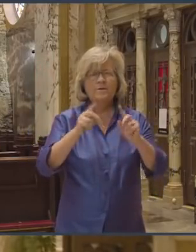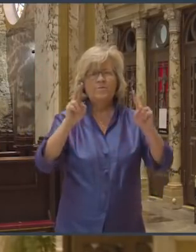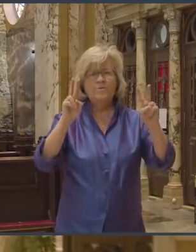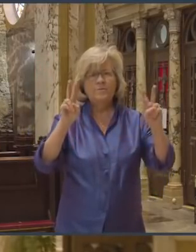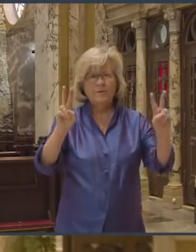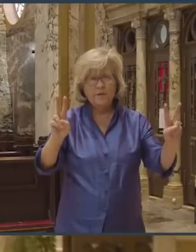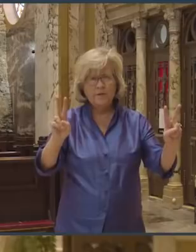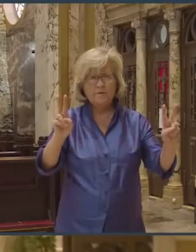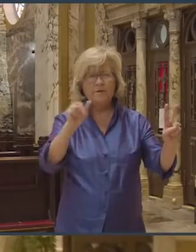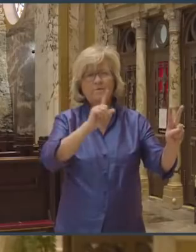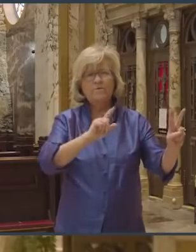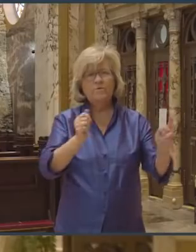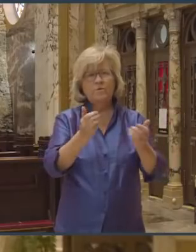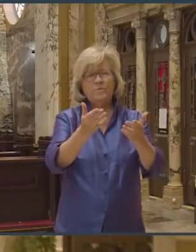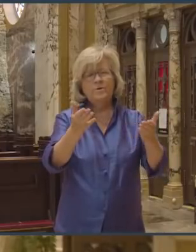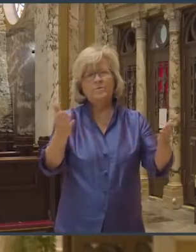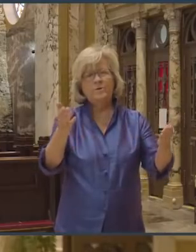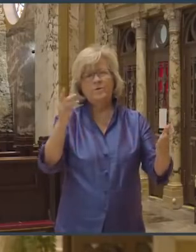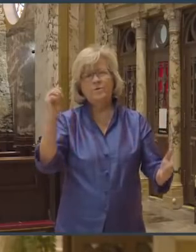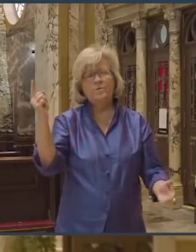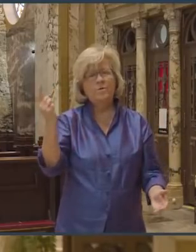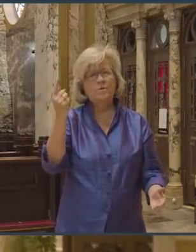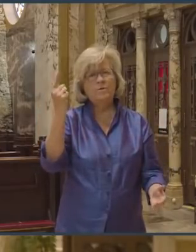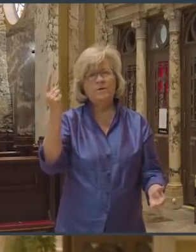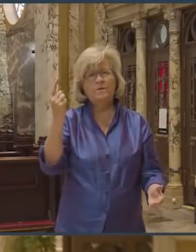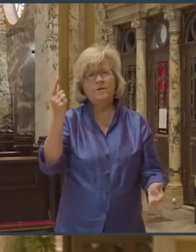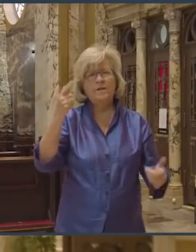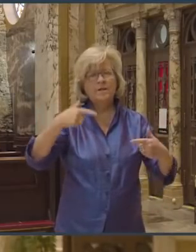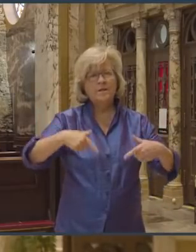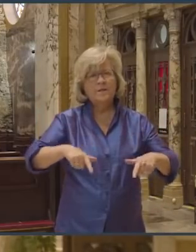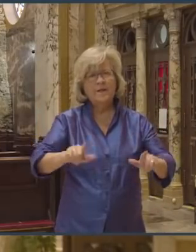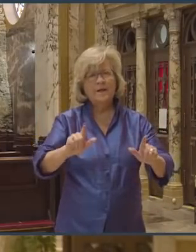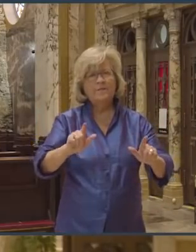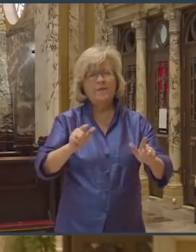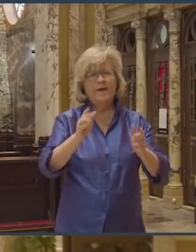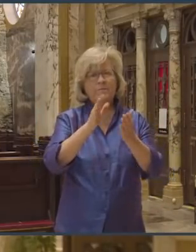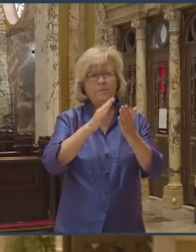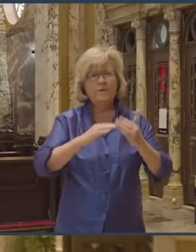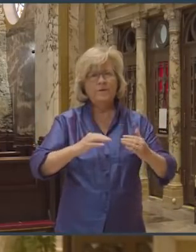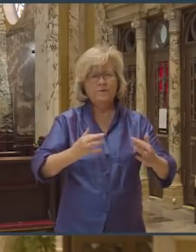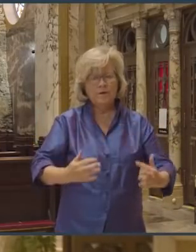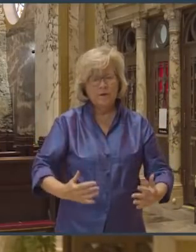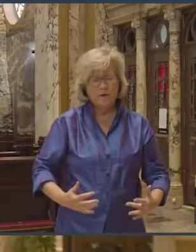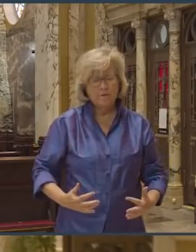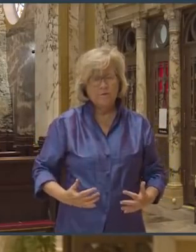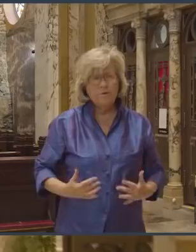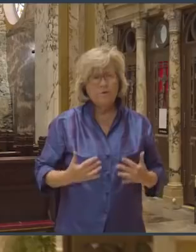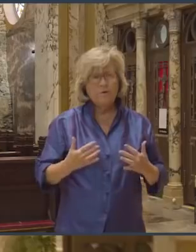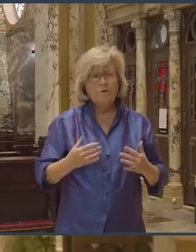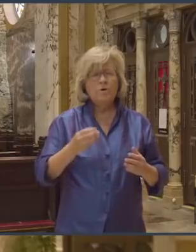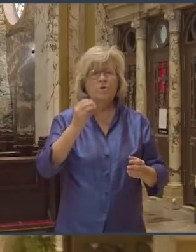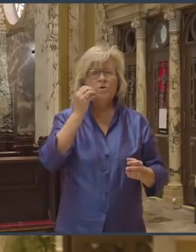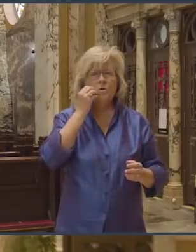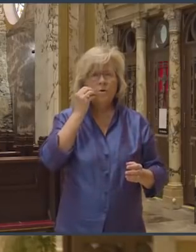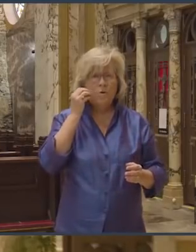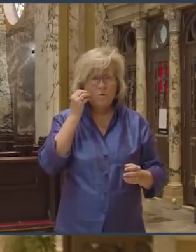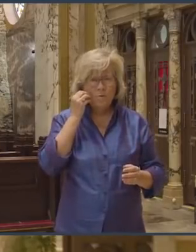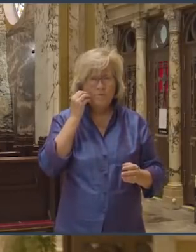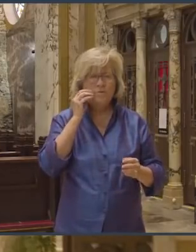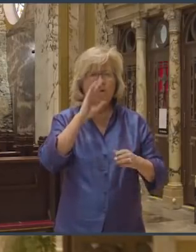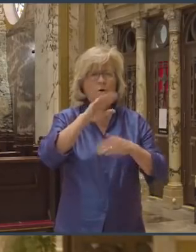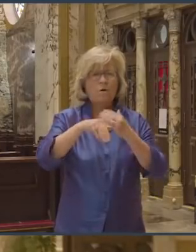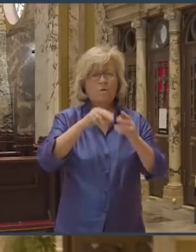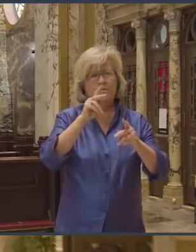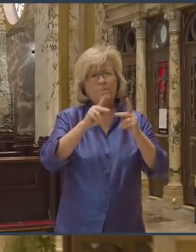Lord be with you always. And with your spirit. And may that peace now enter your hearts and your homes and all with whom you share